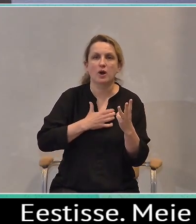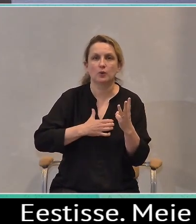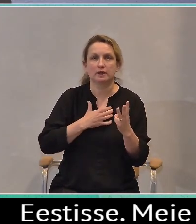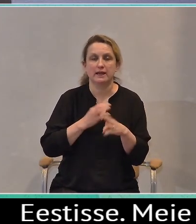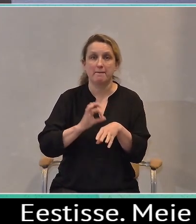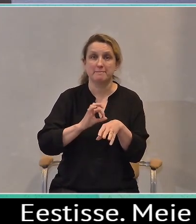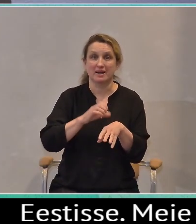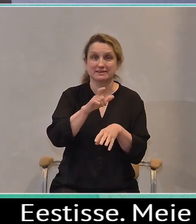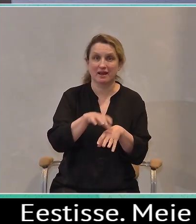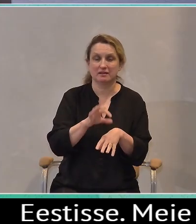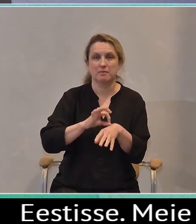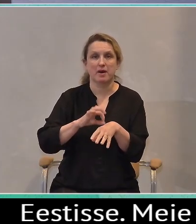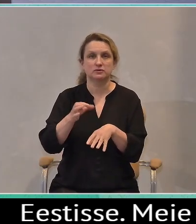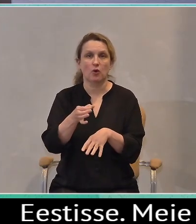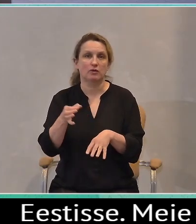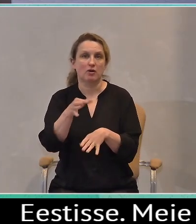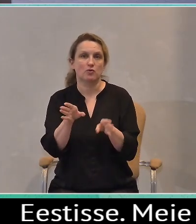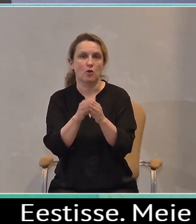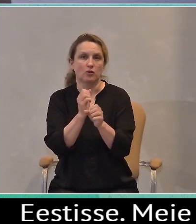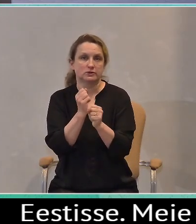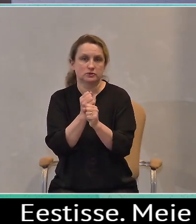And thirdly, importantly,